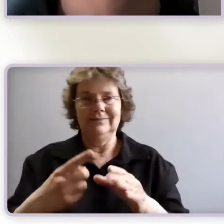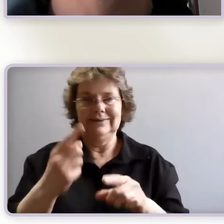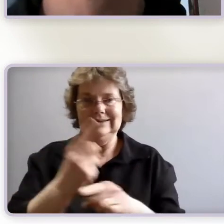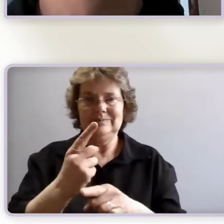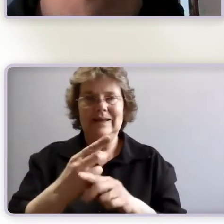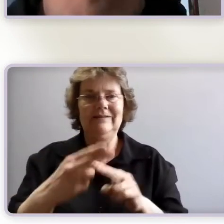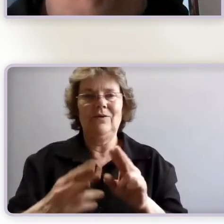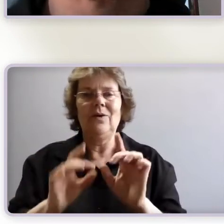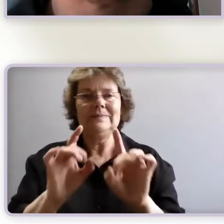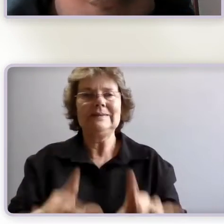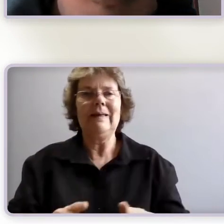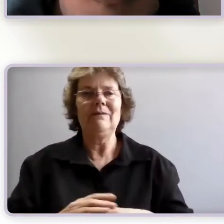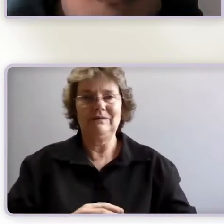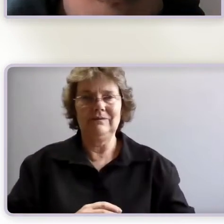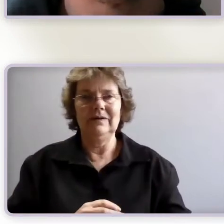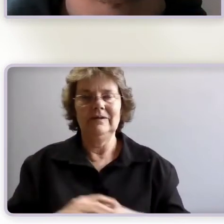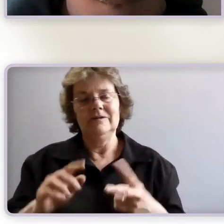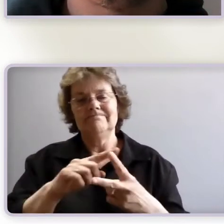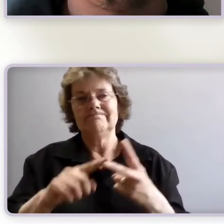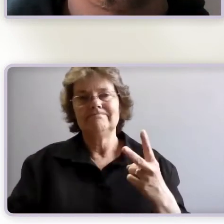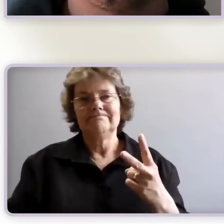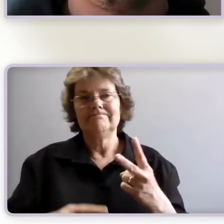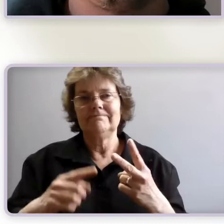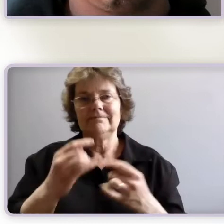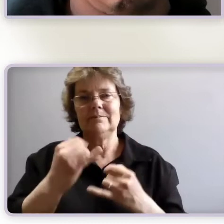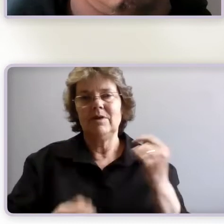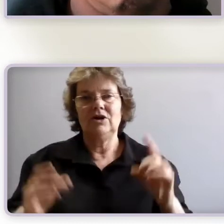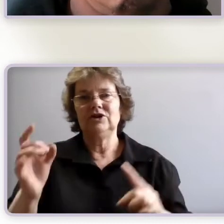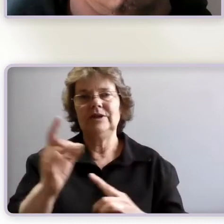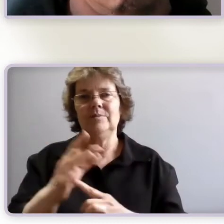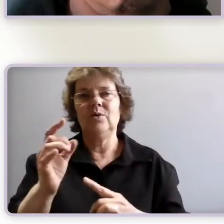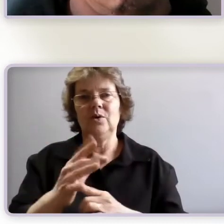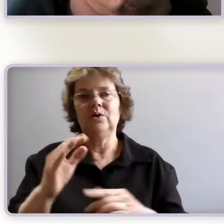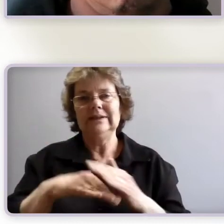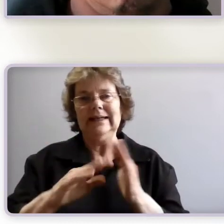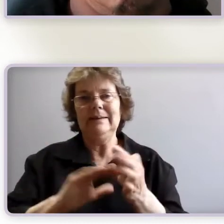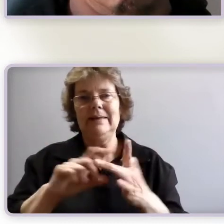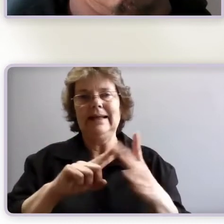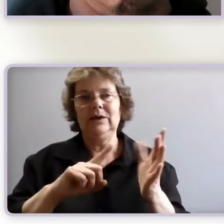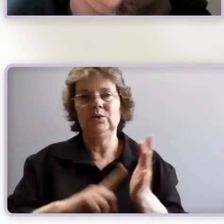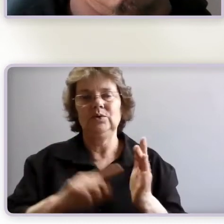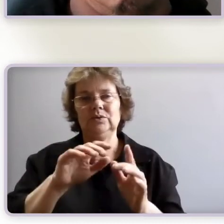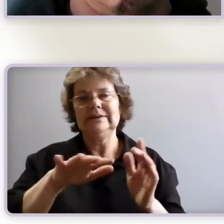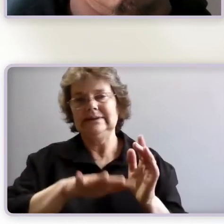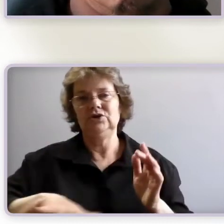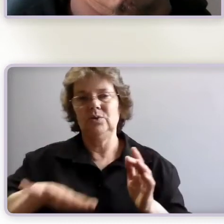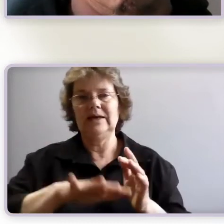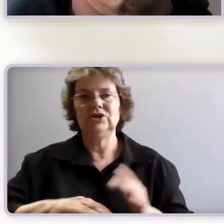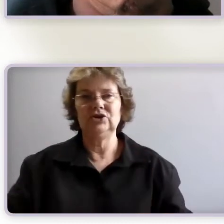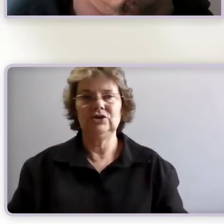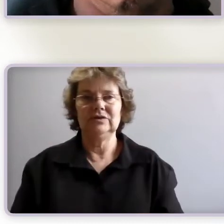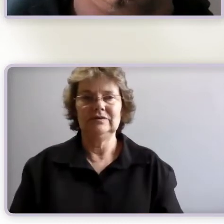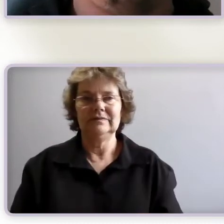two most important things when going into medical situations. Thanks heaps,